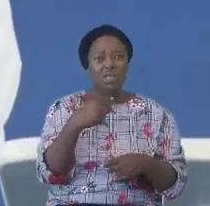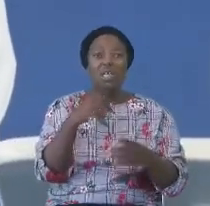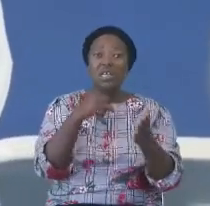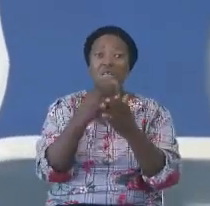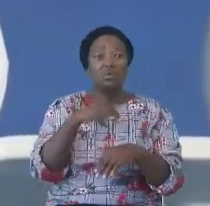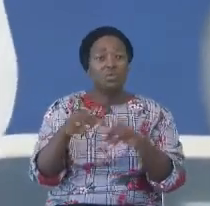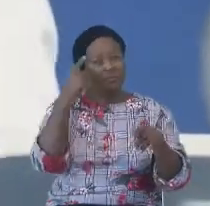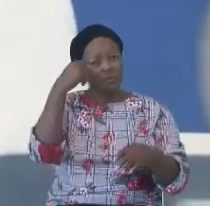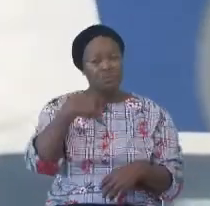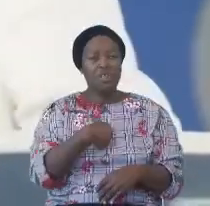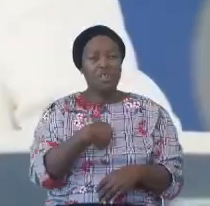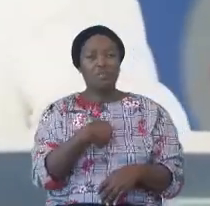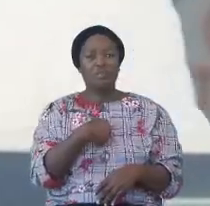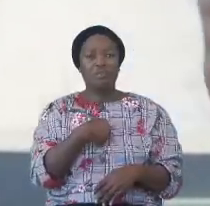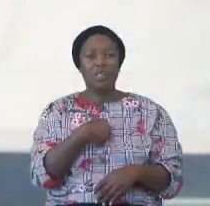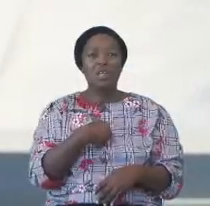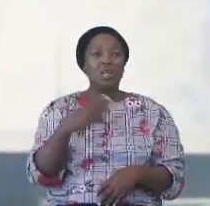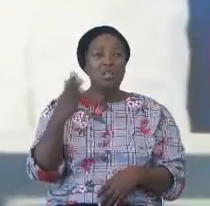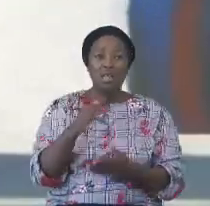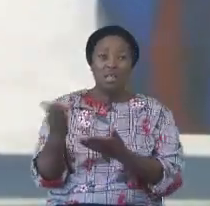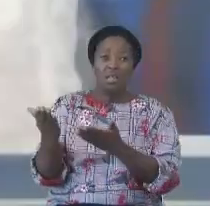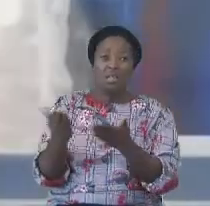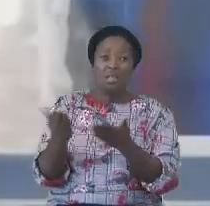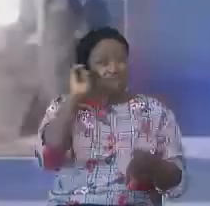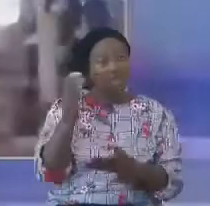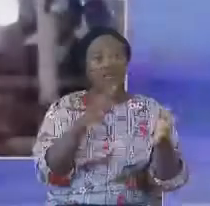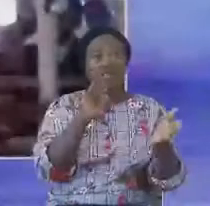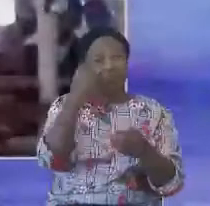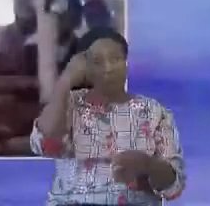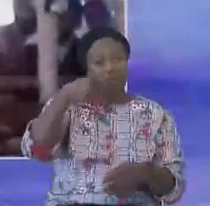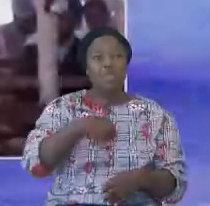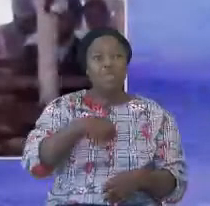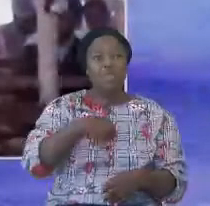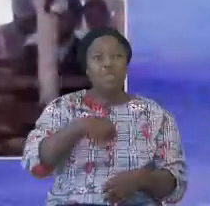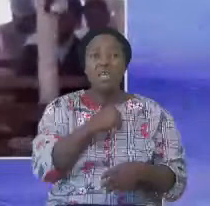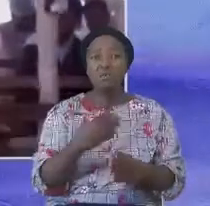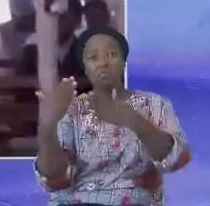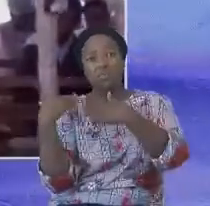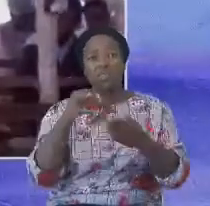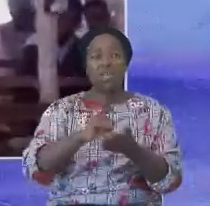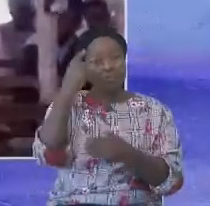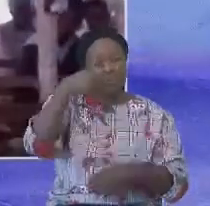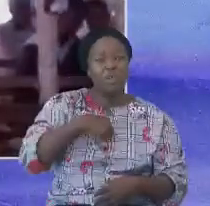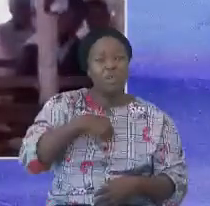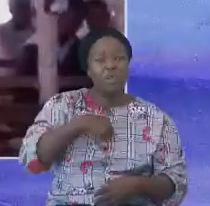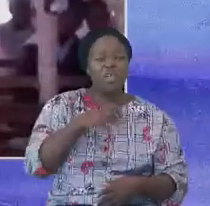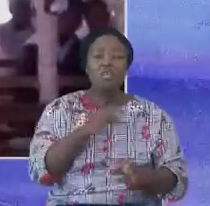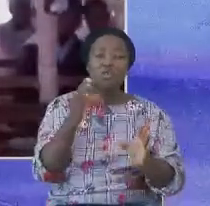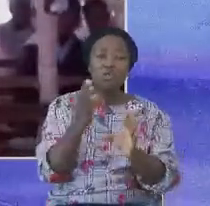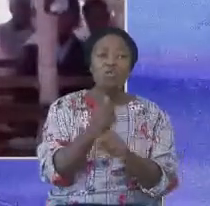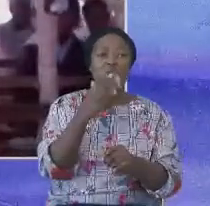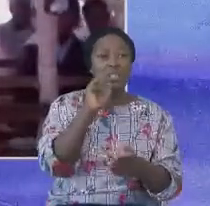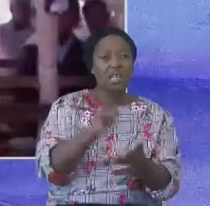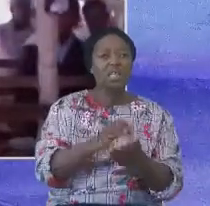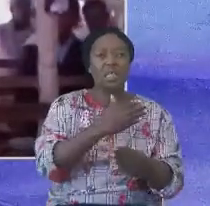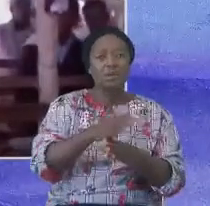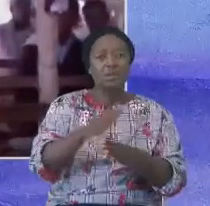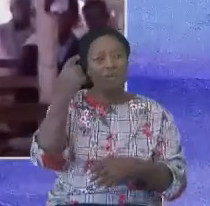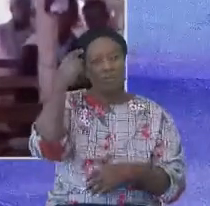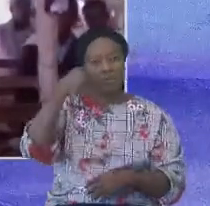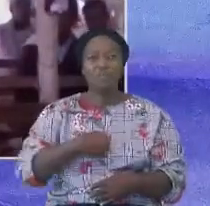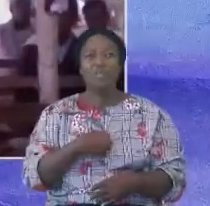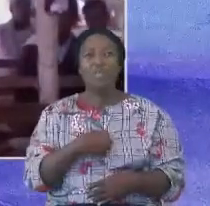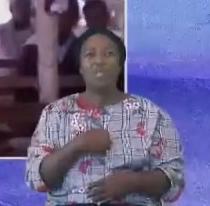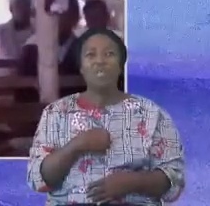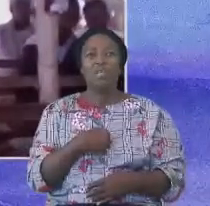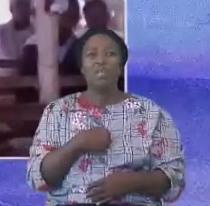appear before the Lord and you say, it was done for me. He carried that for me. He bore that